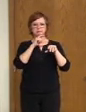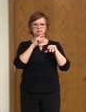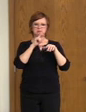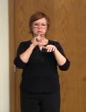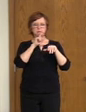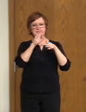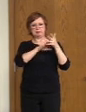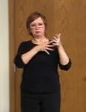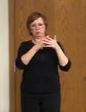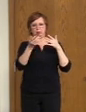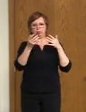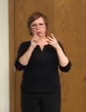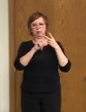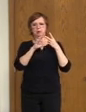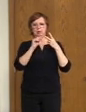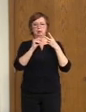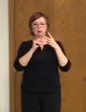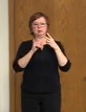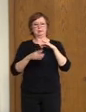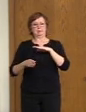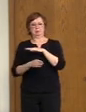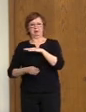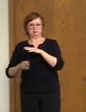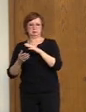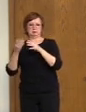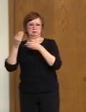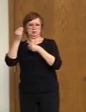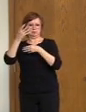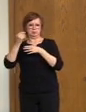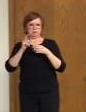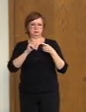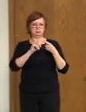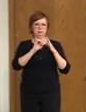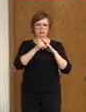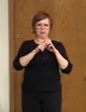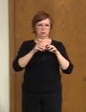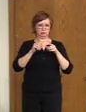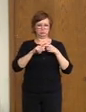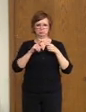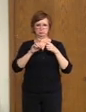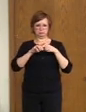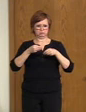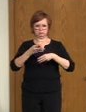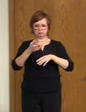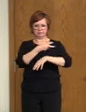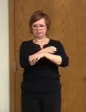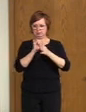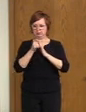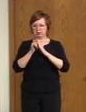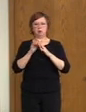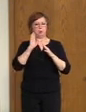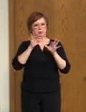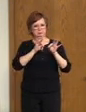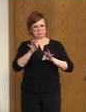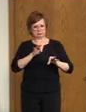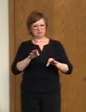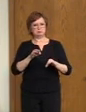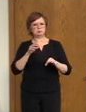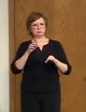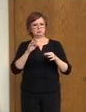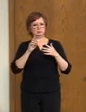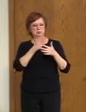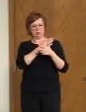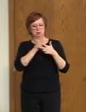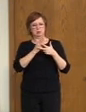phased-in approach, some about logistics and distribution of the vaccine, because we've heard lots about that in the media, and I'm going to clarify some things, as well as the